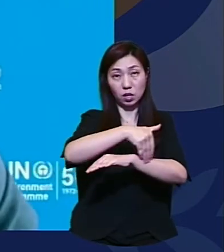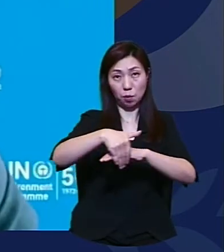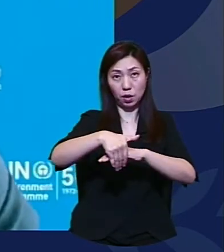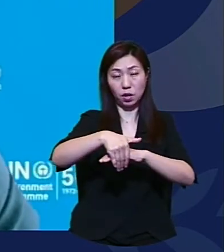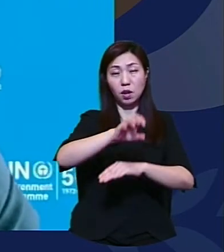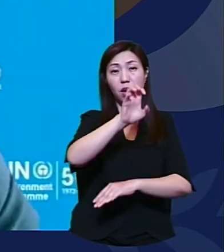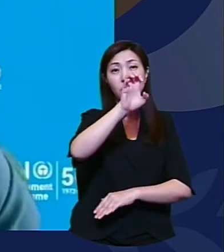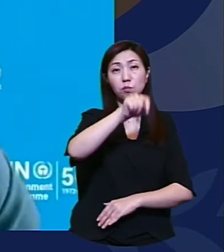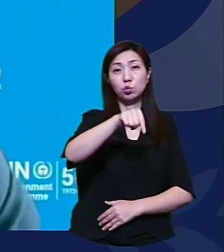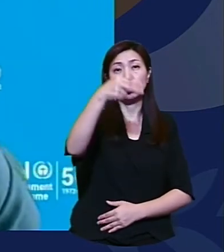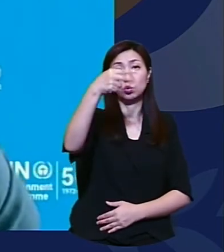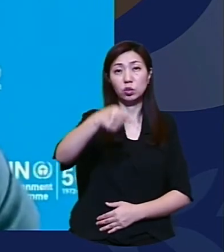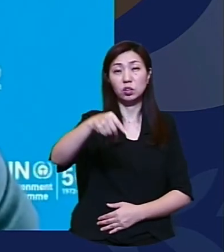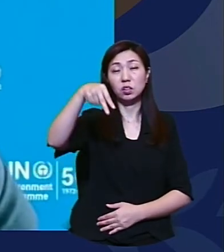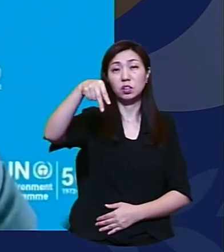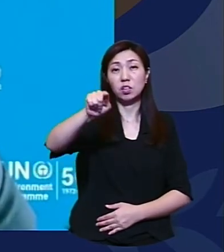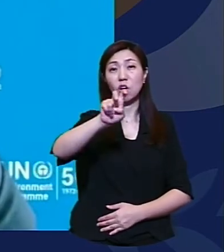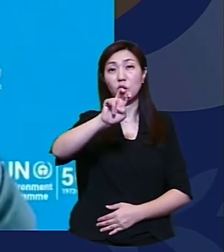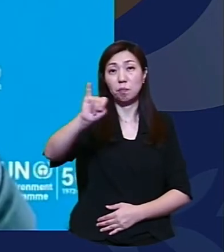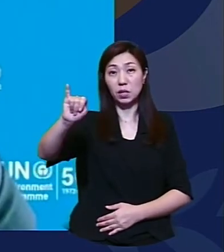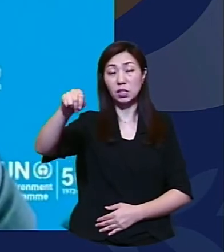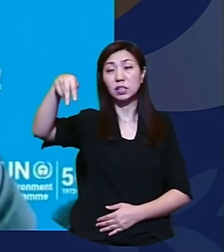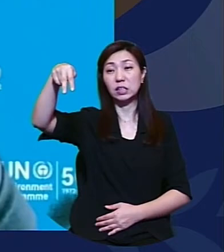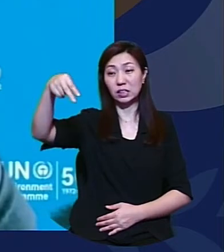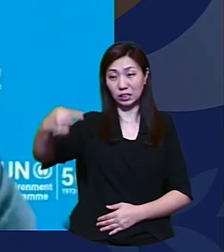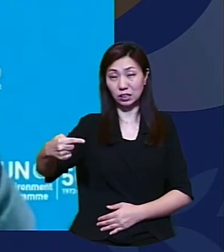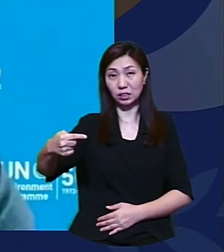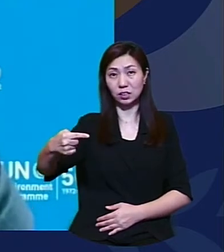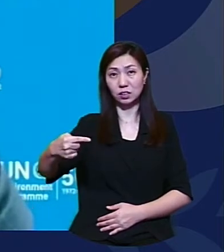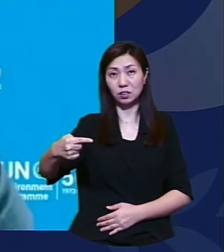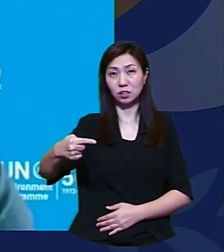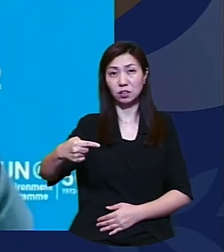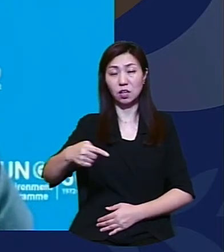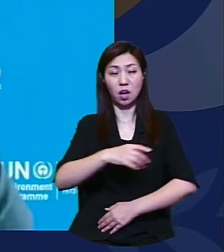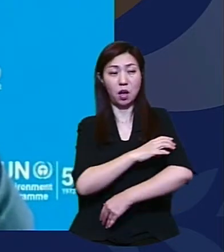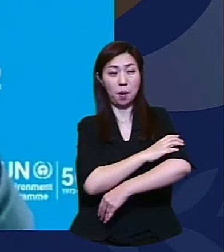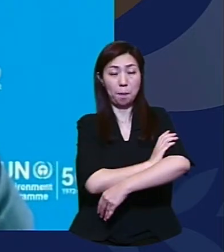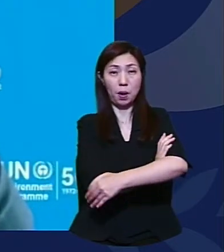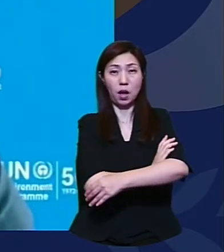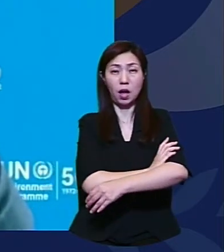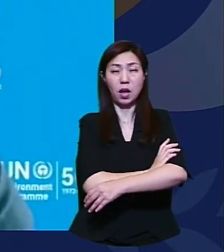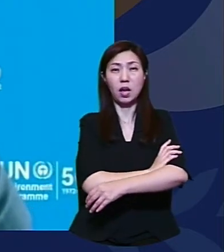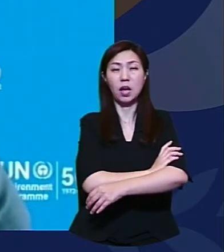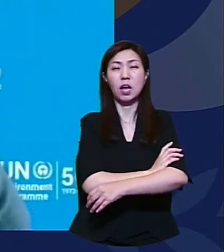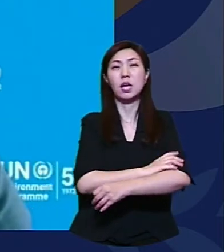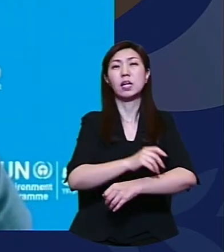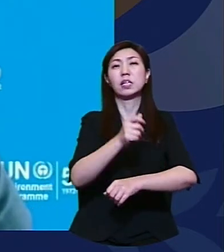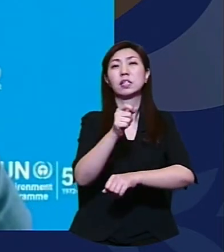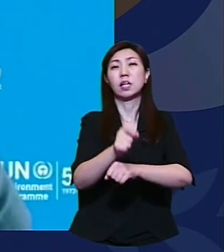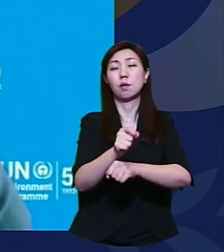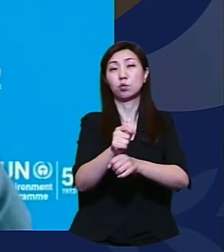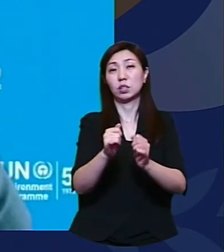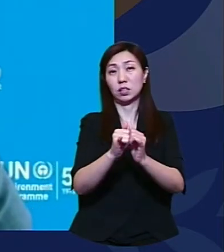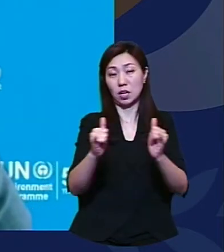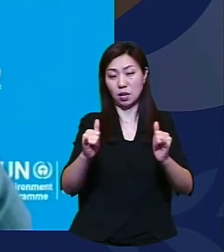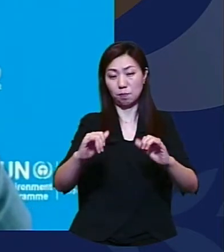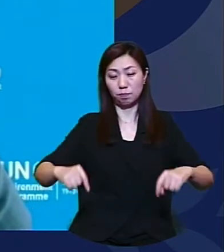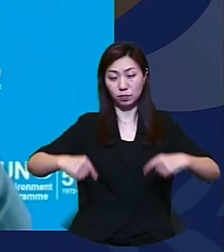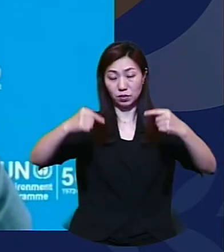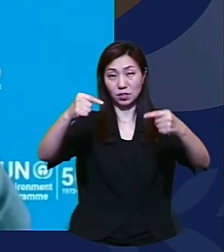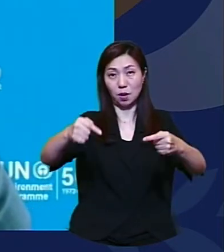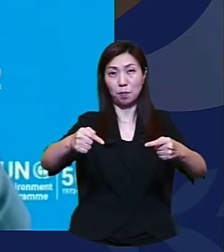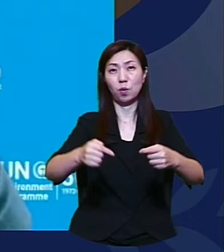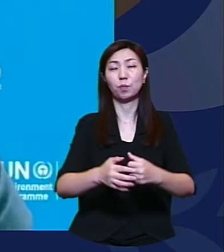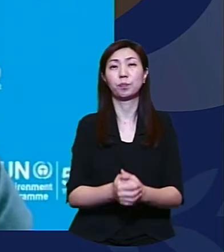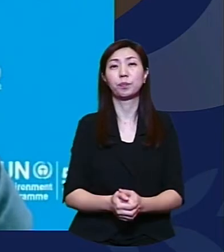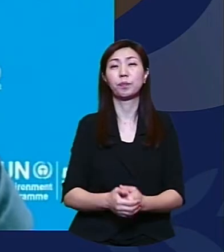highest level of participation, is looking at the food systems, especially during and post-pandemic,